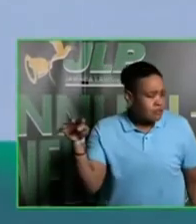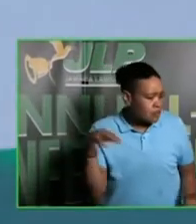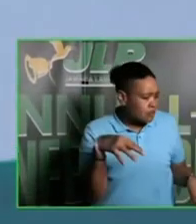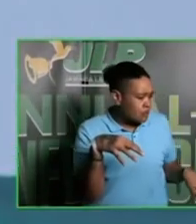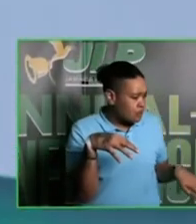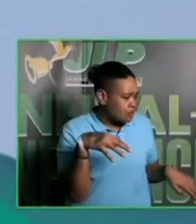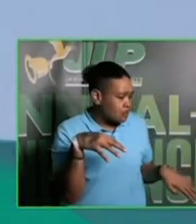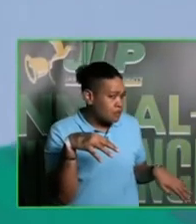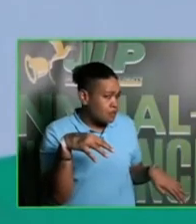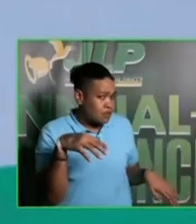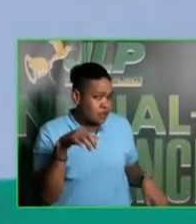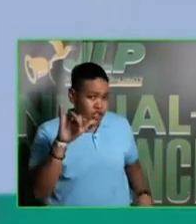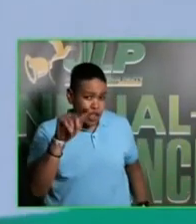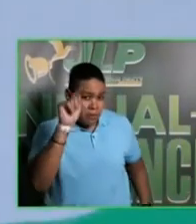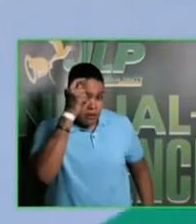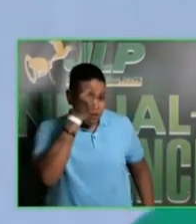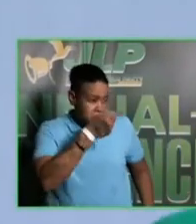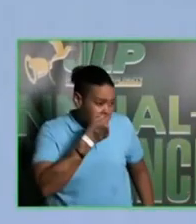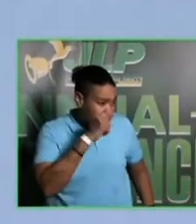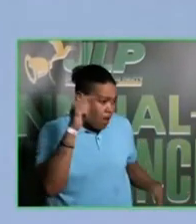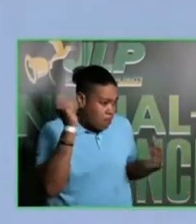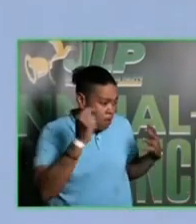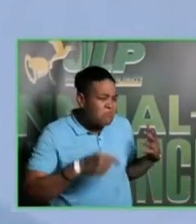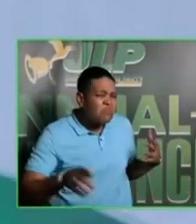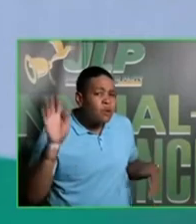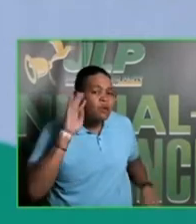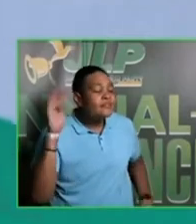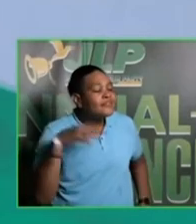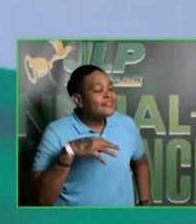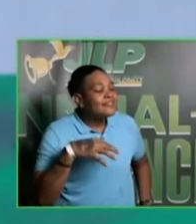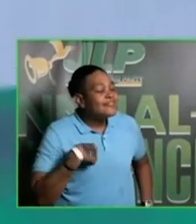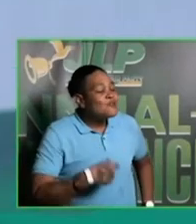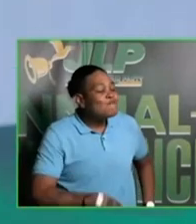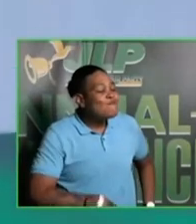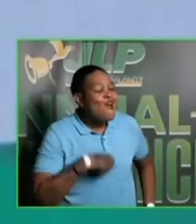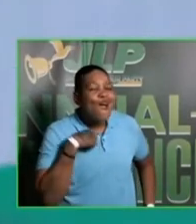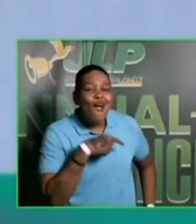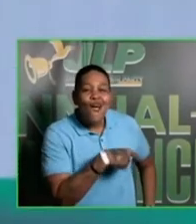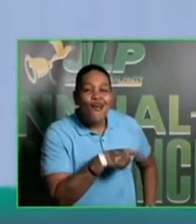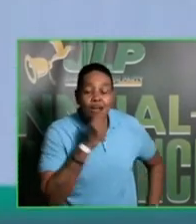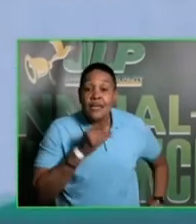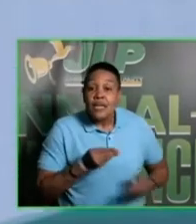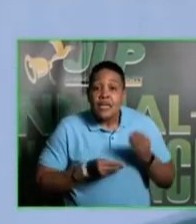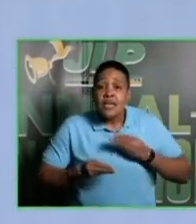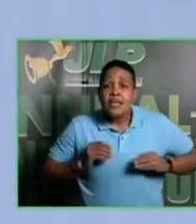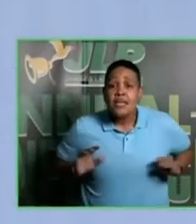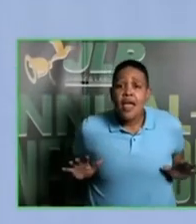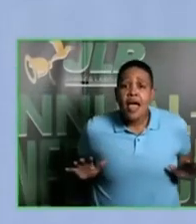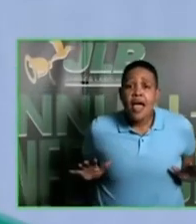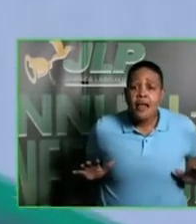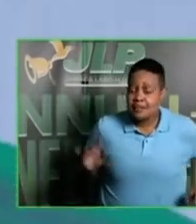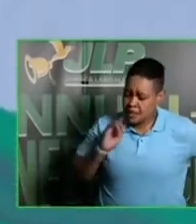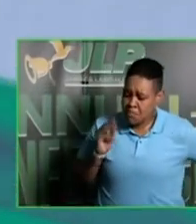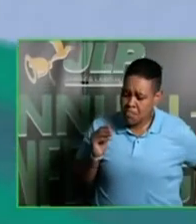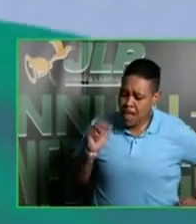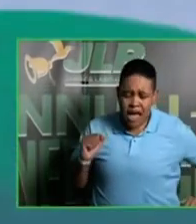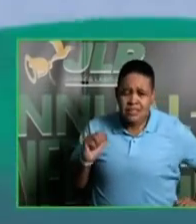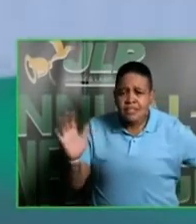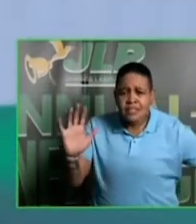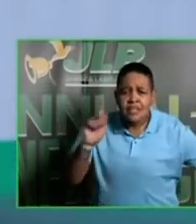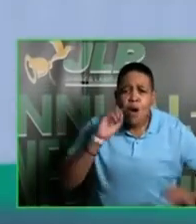this government has achieved today, fulfilling the vision of economic independence. More Jamaicans